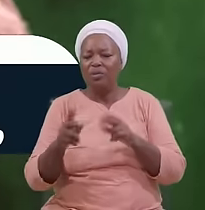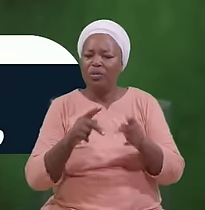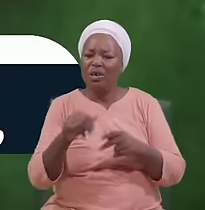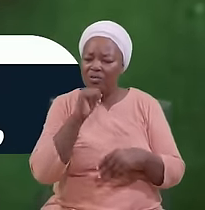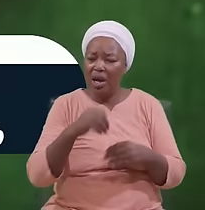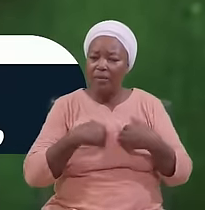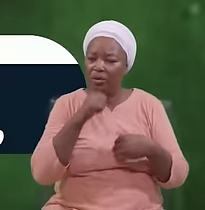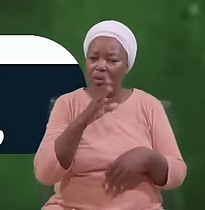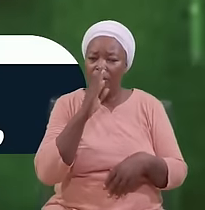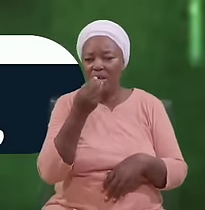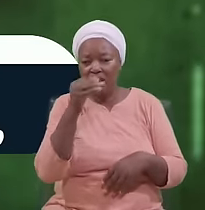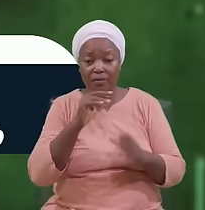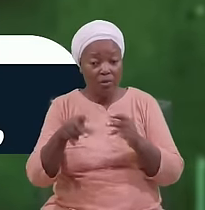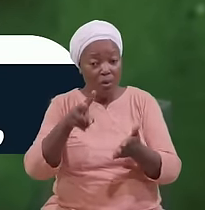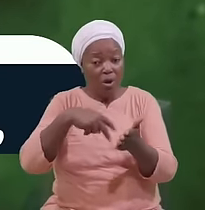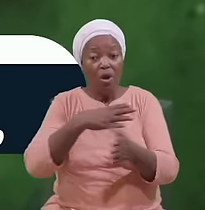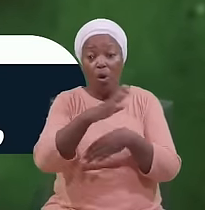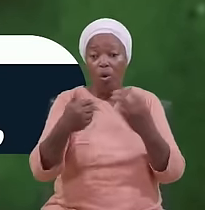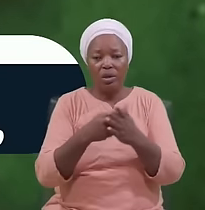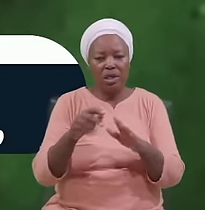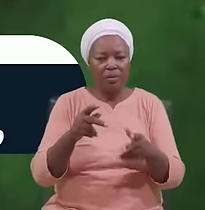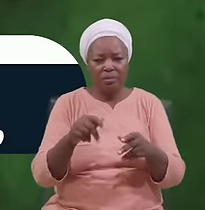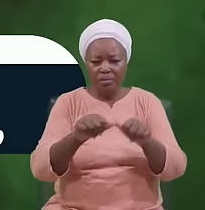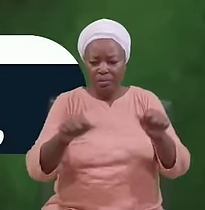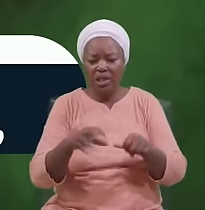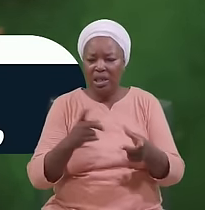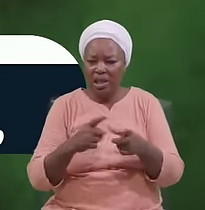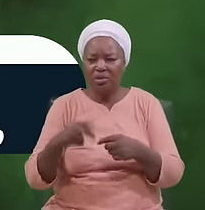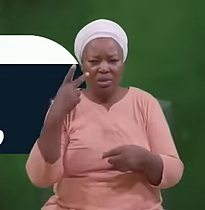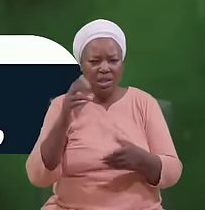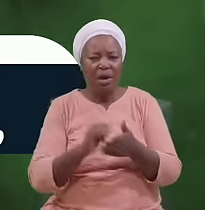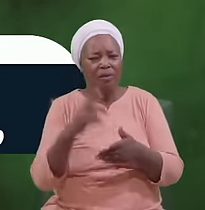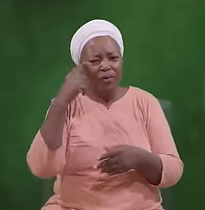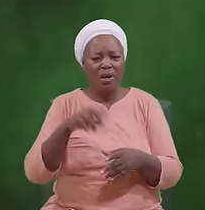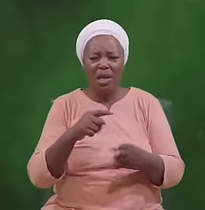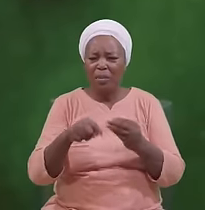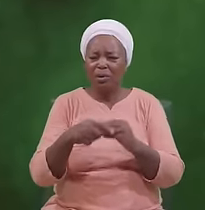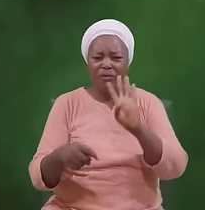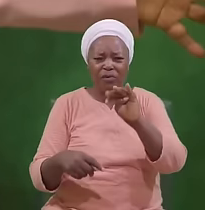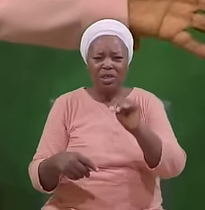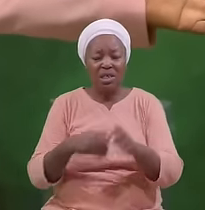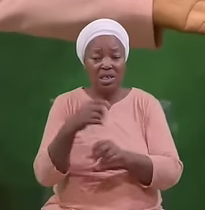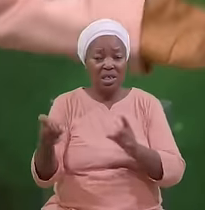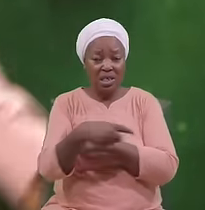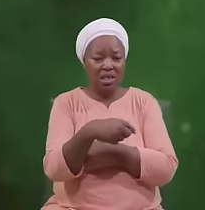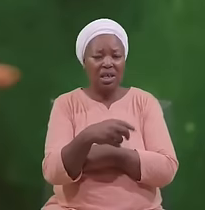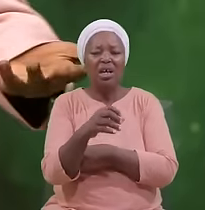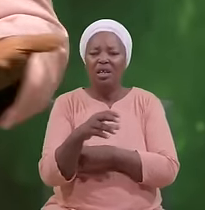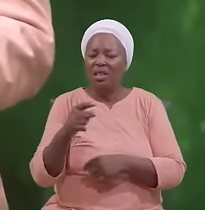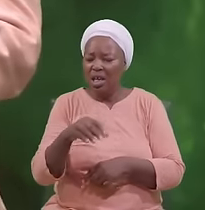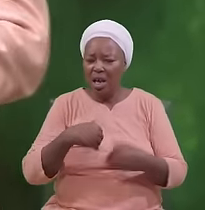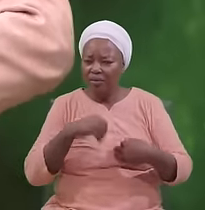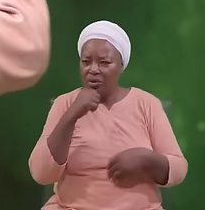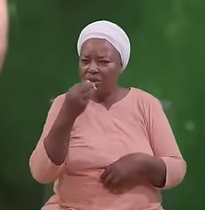eating, if you read that whole passage, for about 14 days. It was a kind of imposed fast on